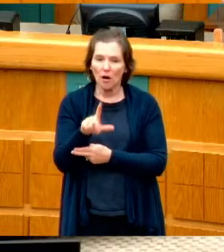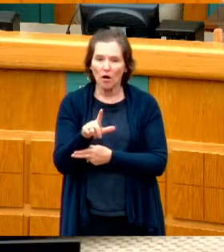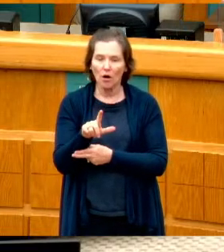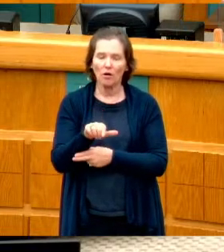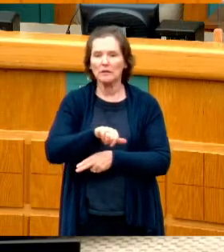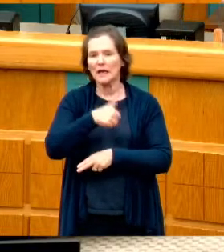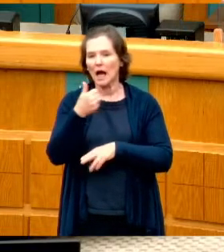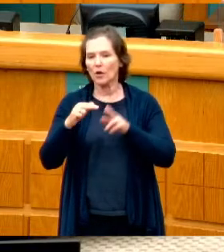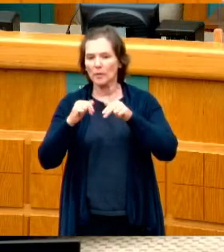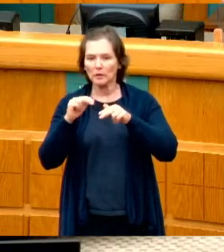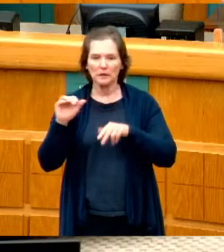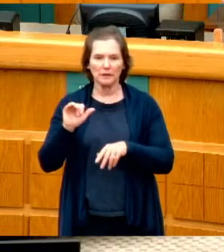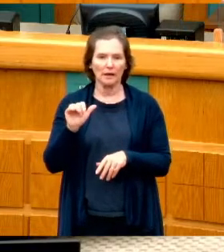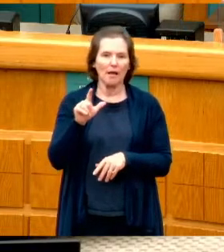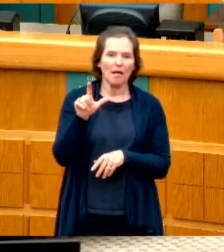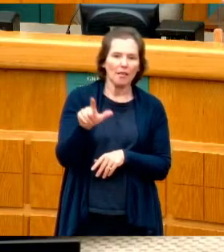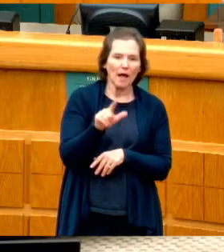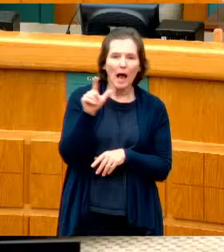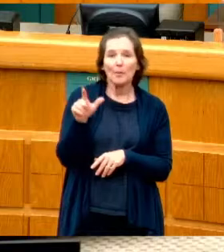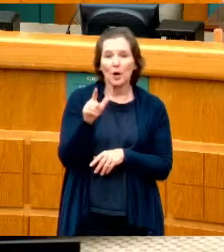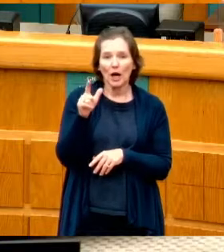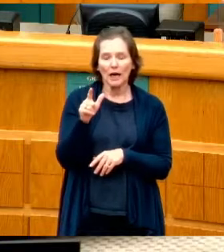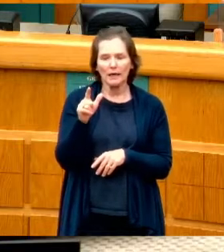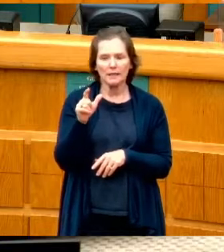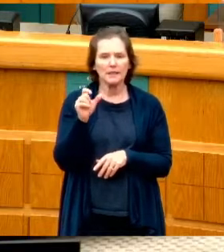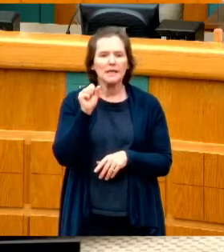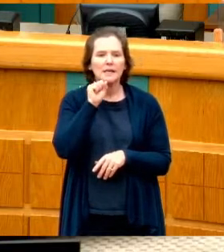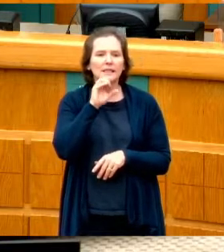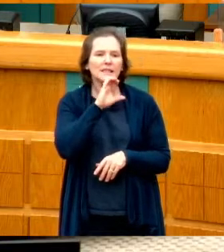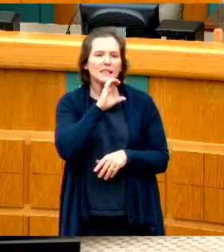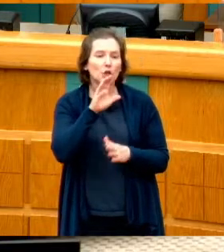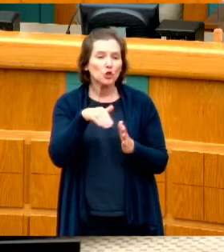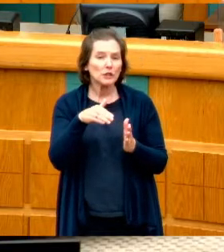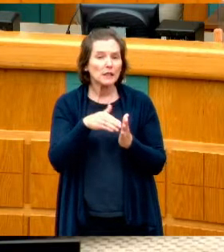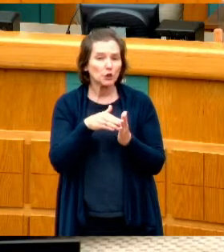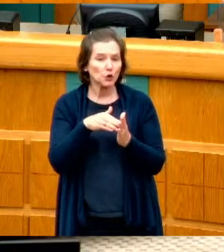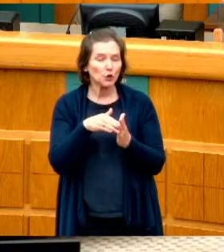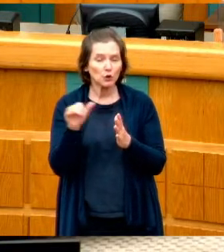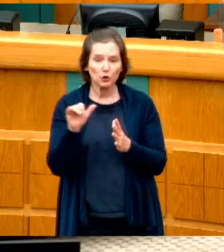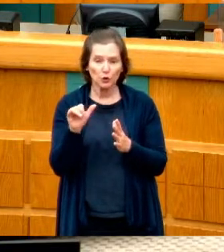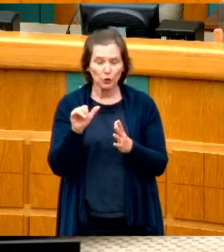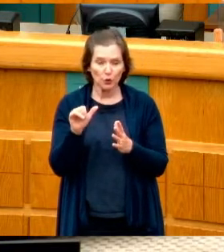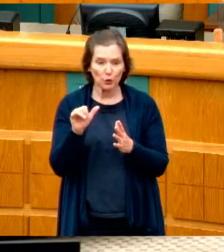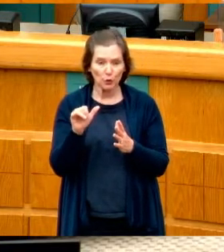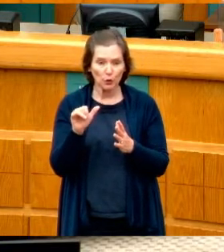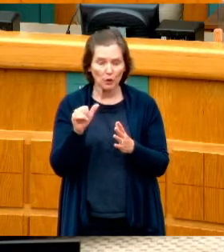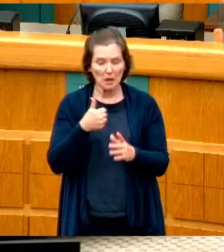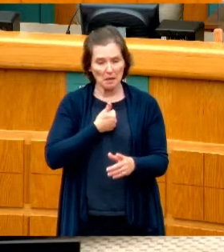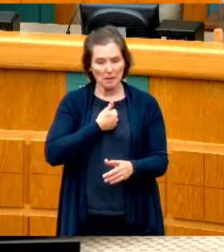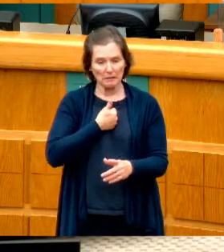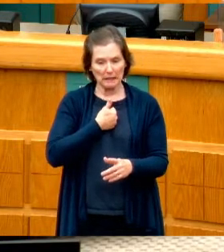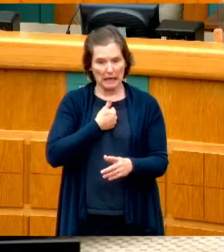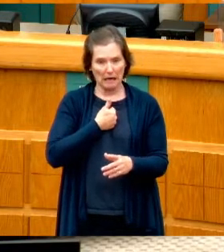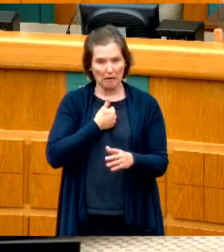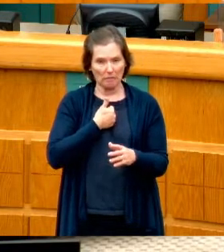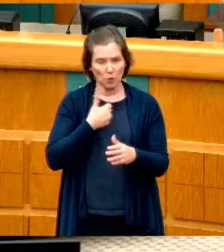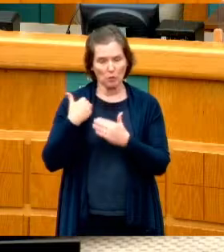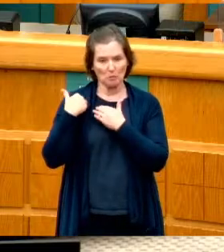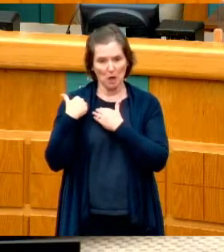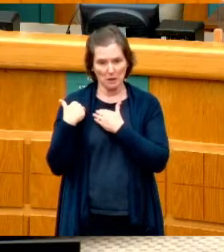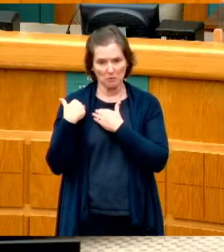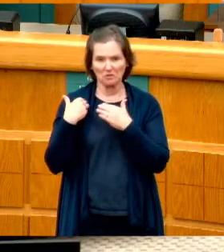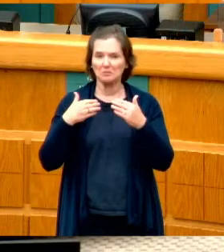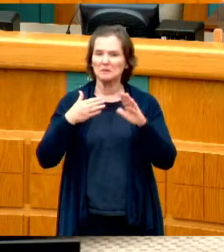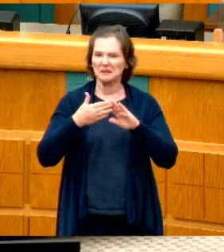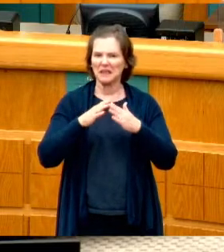public, libraries, some senior centers. As a city manager, it is my purview